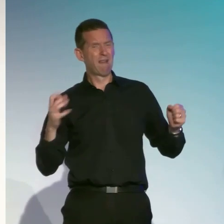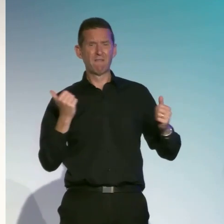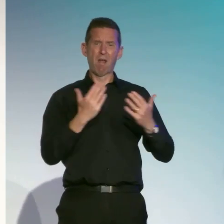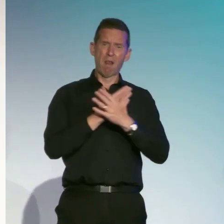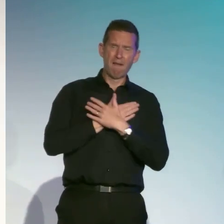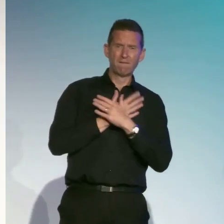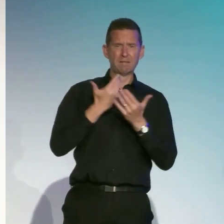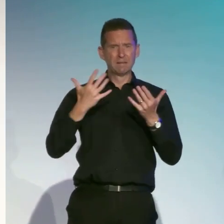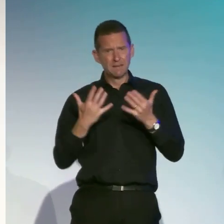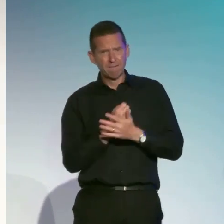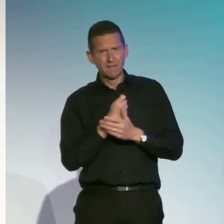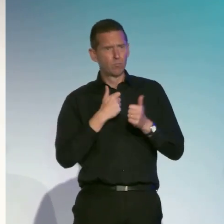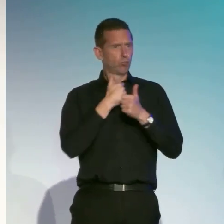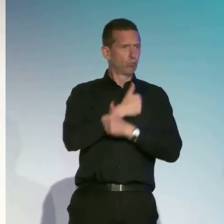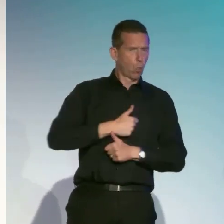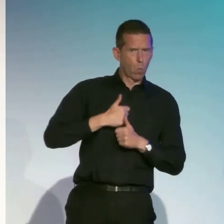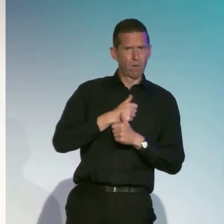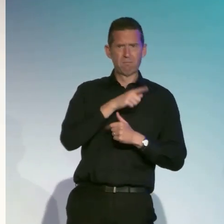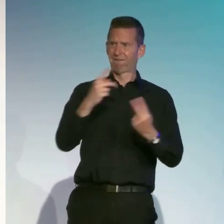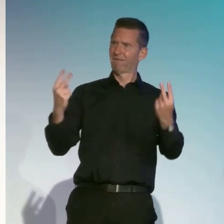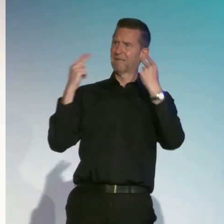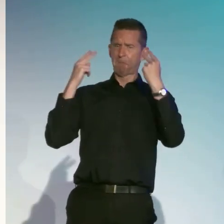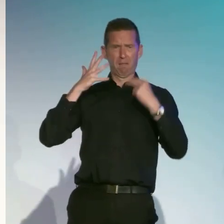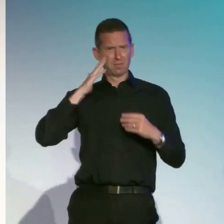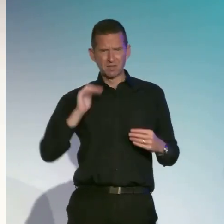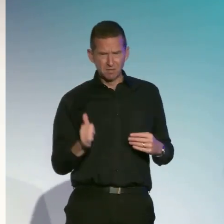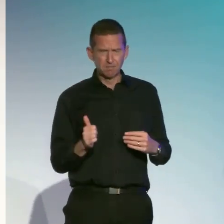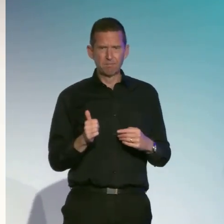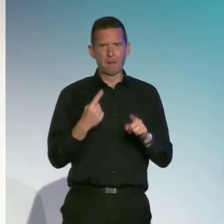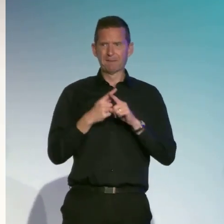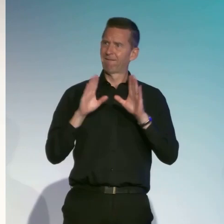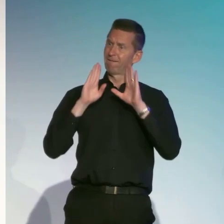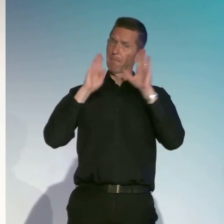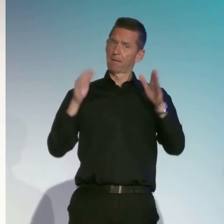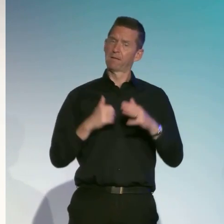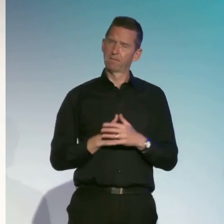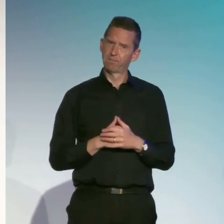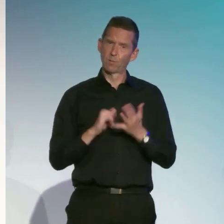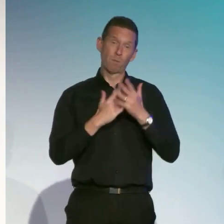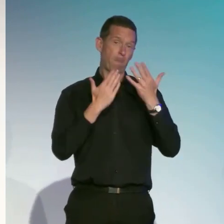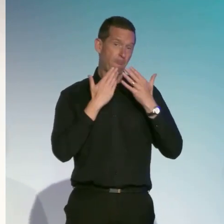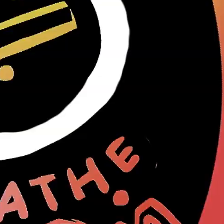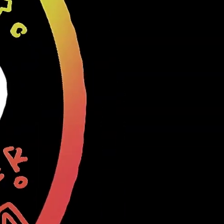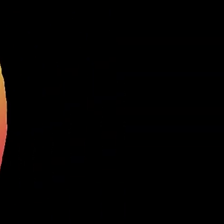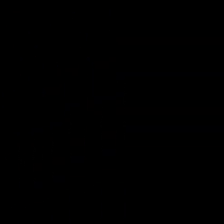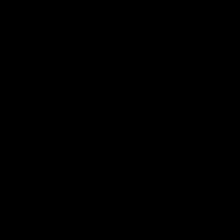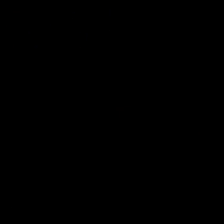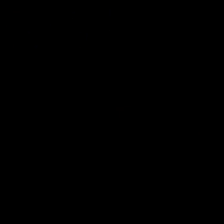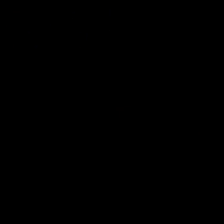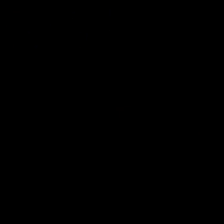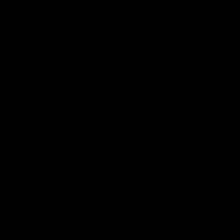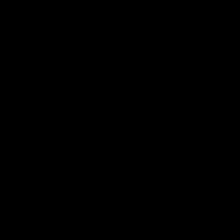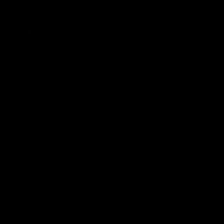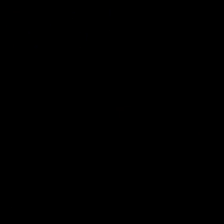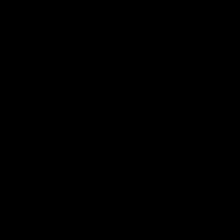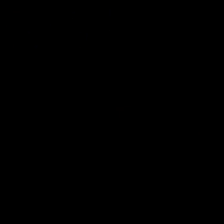safety, in joy, in visibility, and of course, in fabulousness. So, thank you.